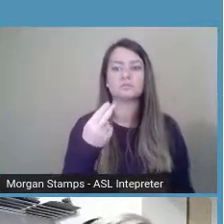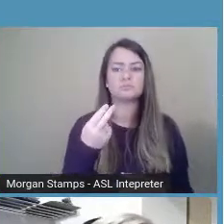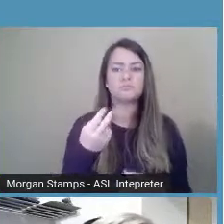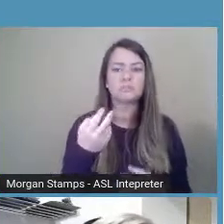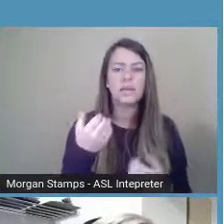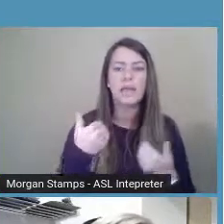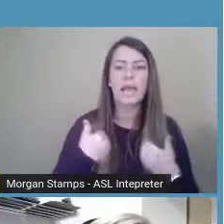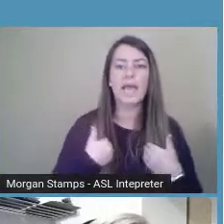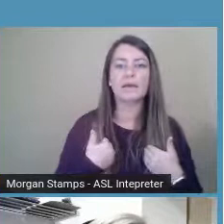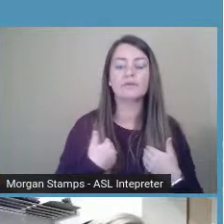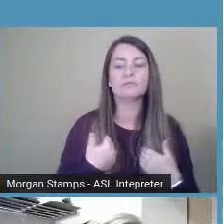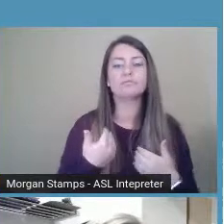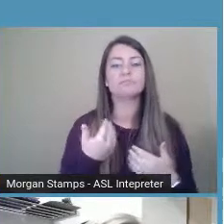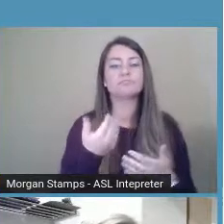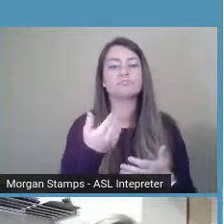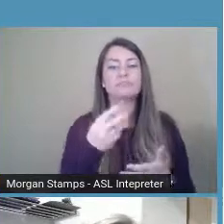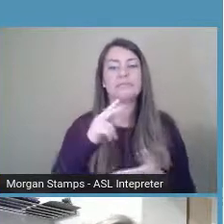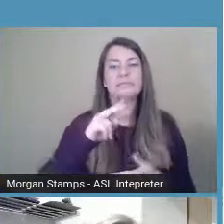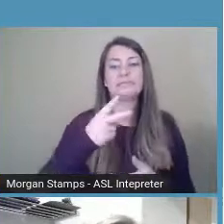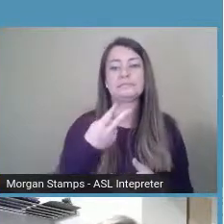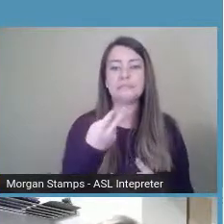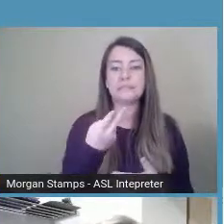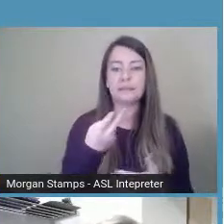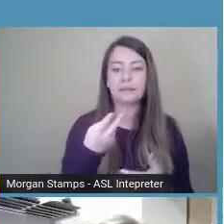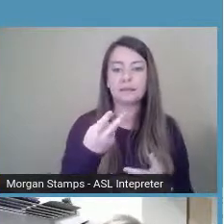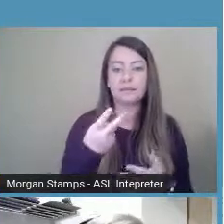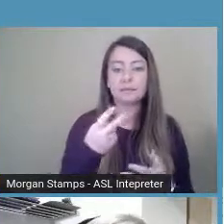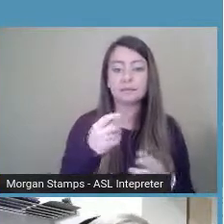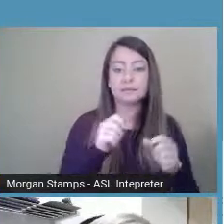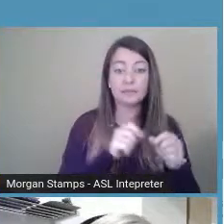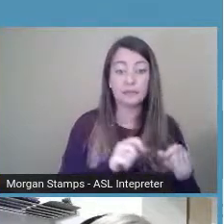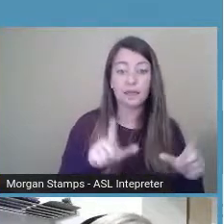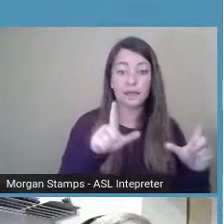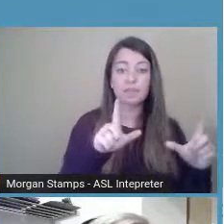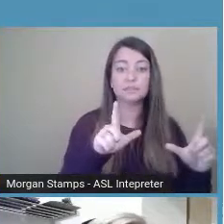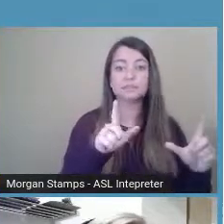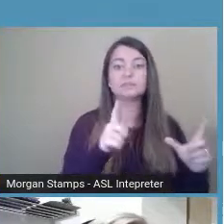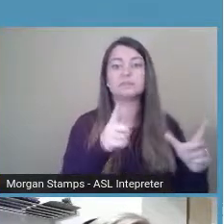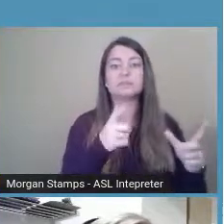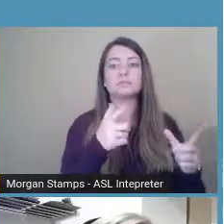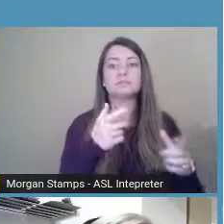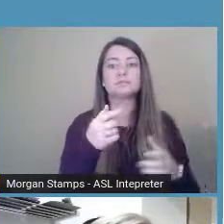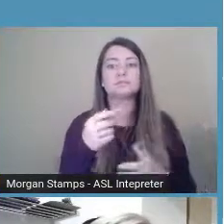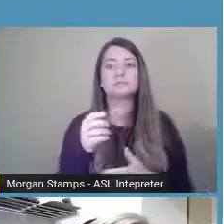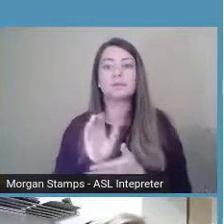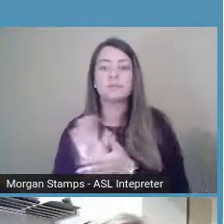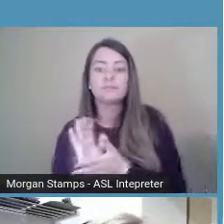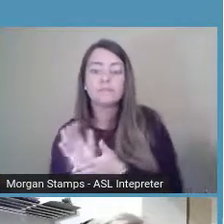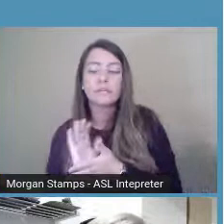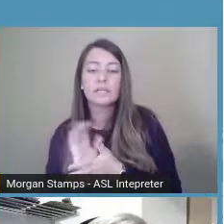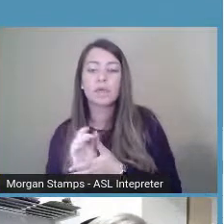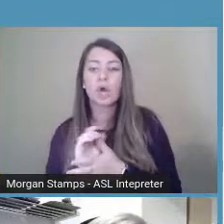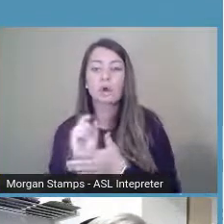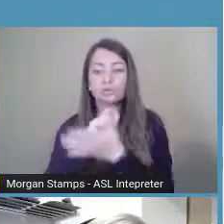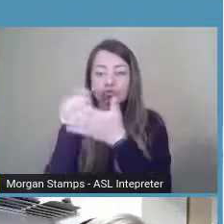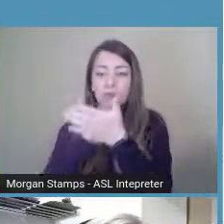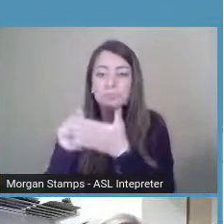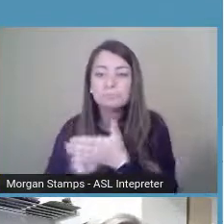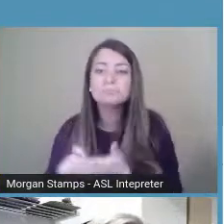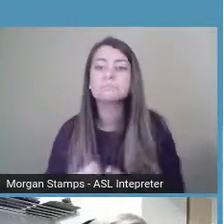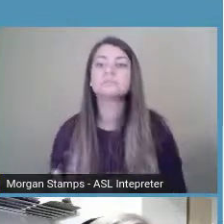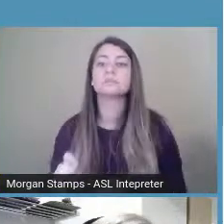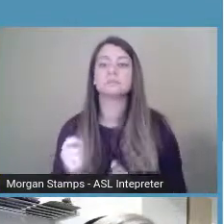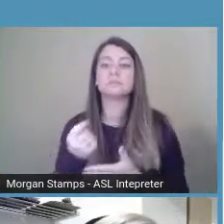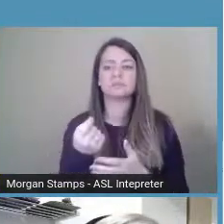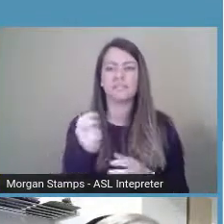virtual program are working, it's important for everyone to be on the same page about program content and expectations.